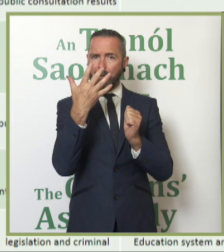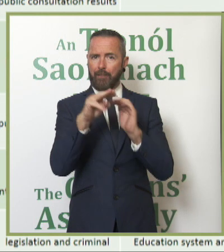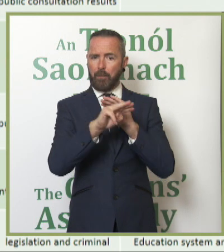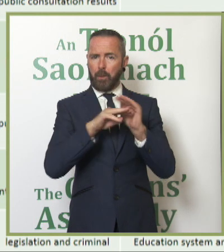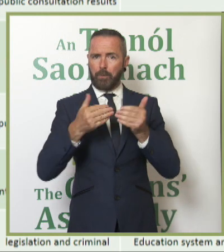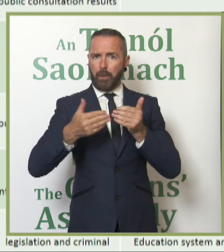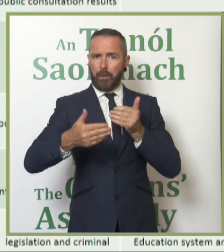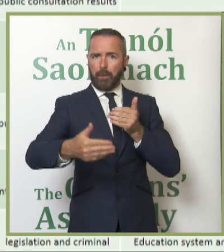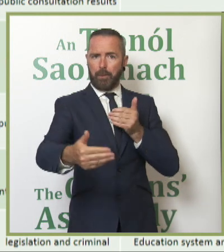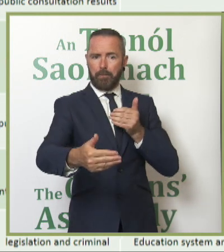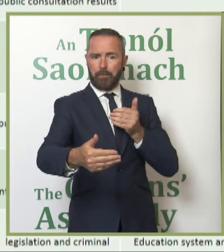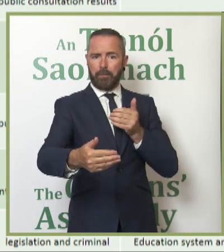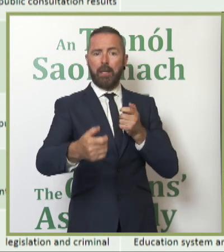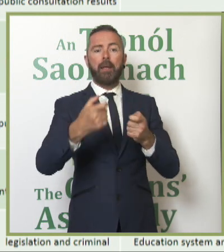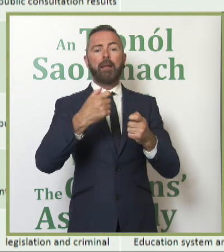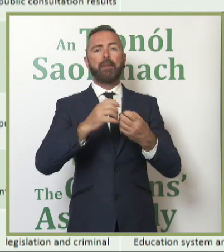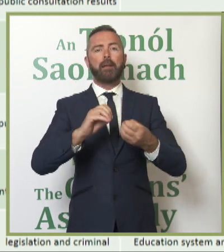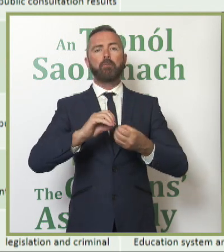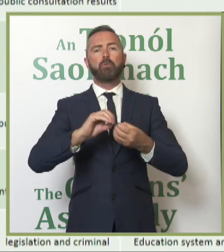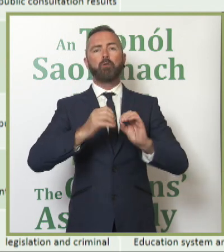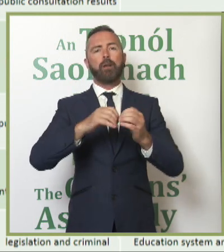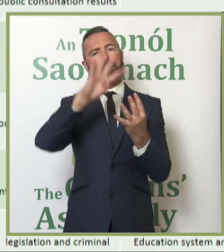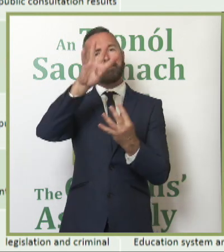is we've created a matrix which maps